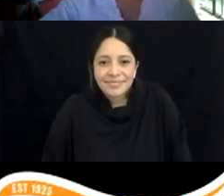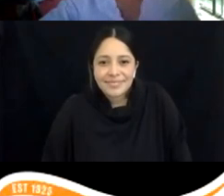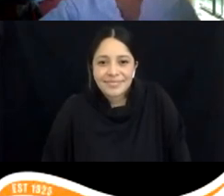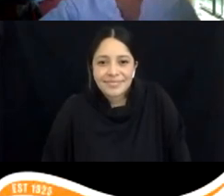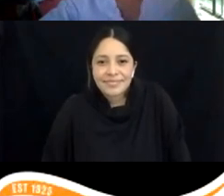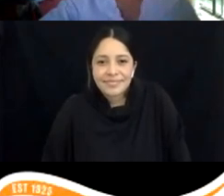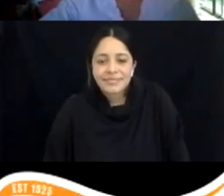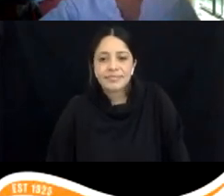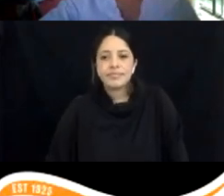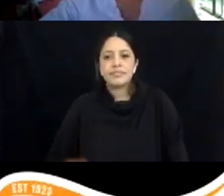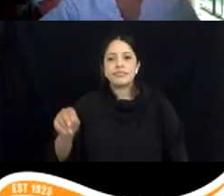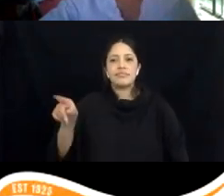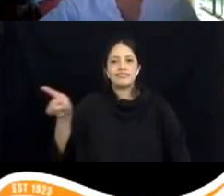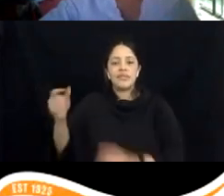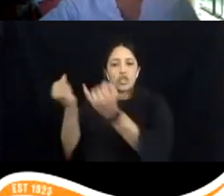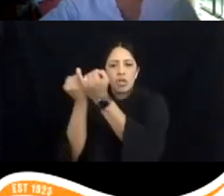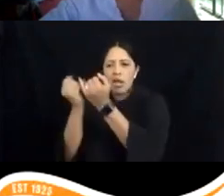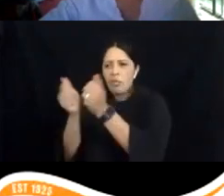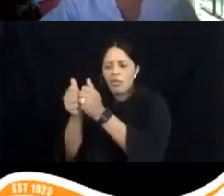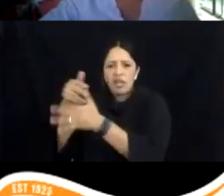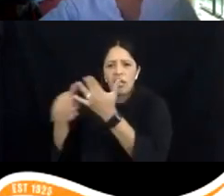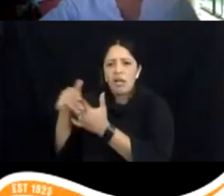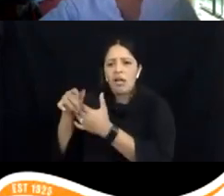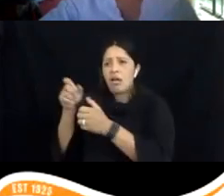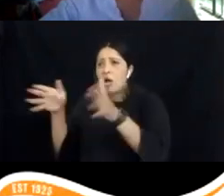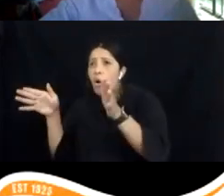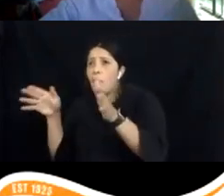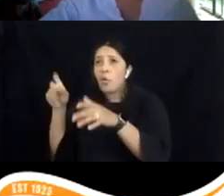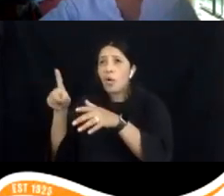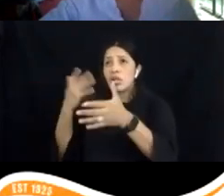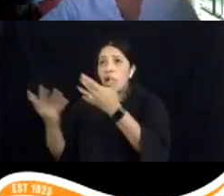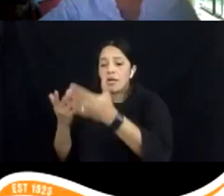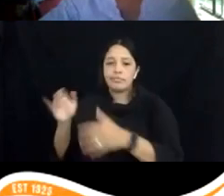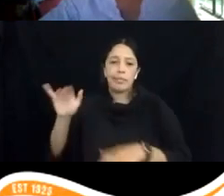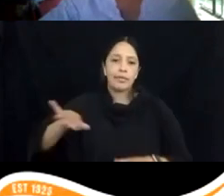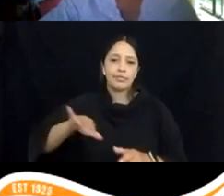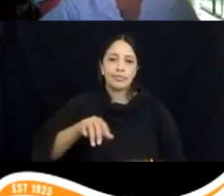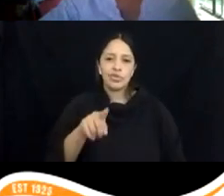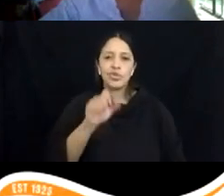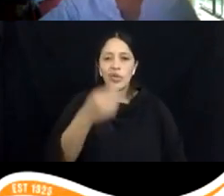And if I can ask Ray, would that be towards Professor DeClark or Professor Kumboa?